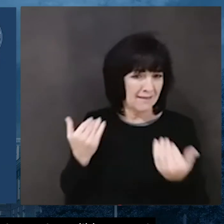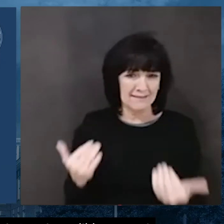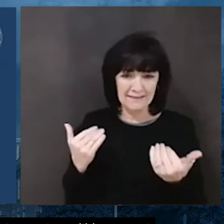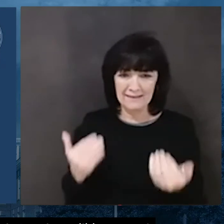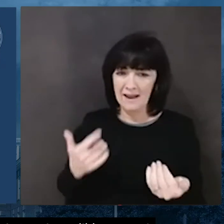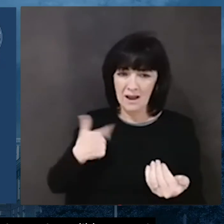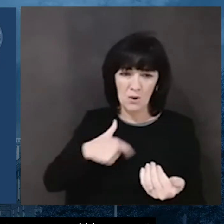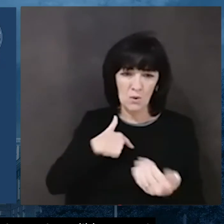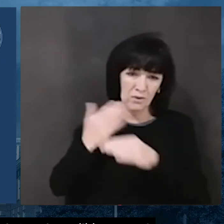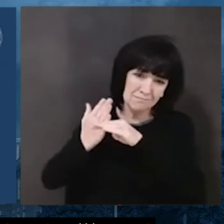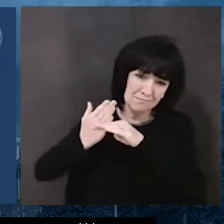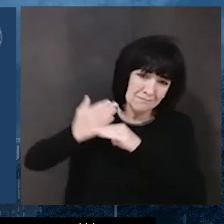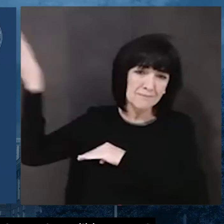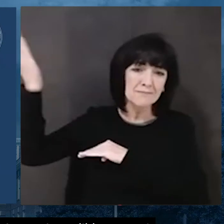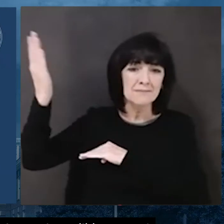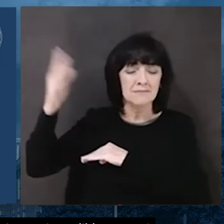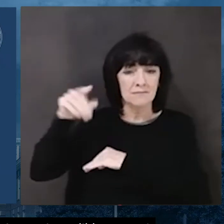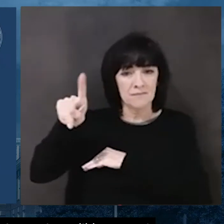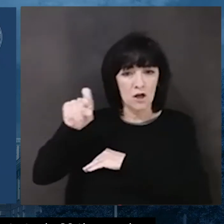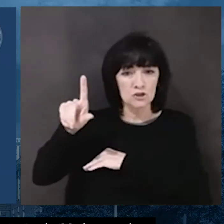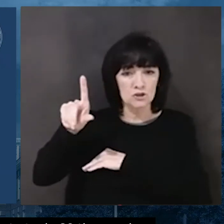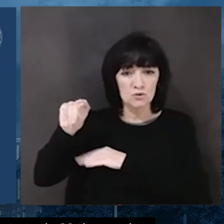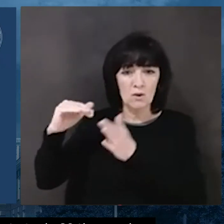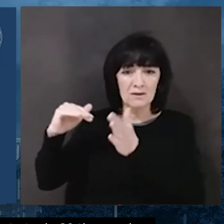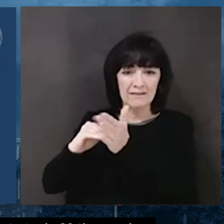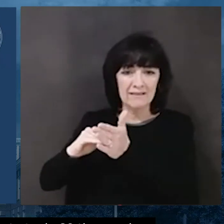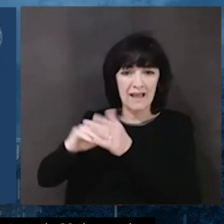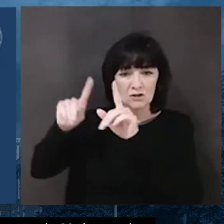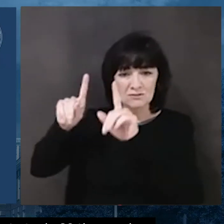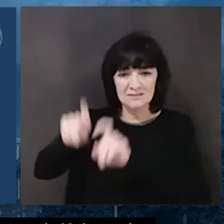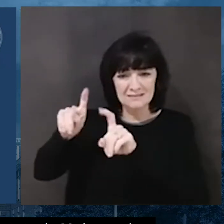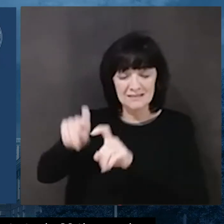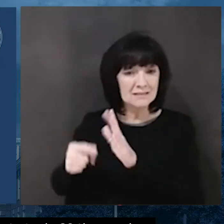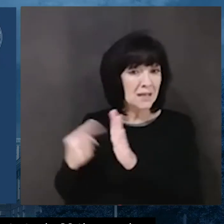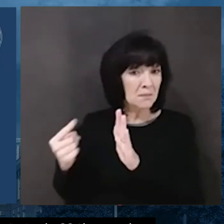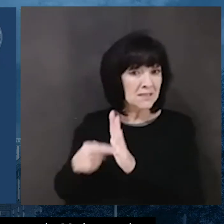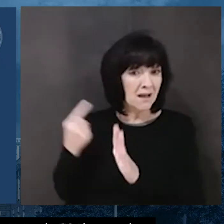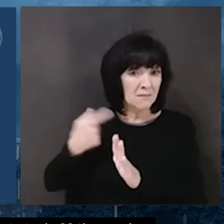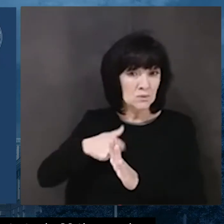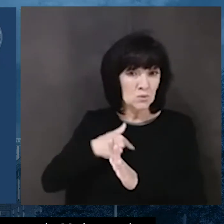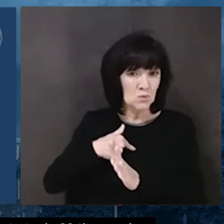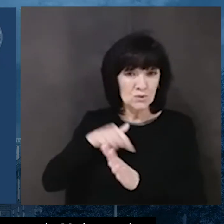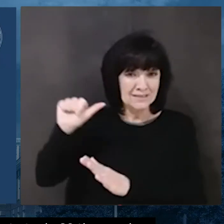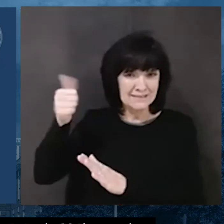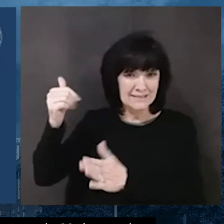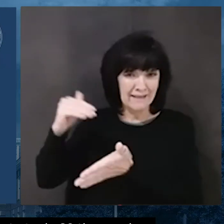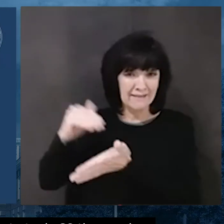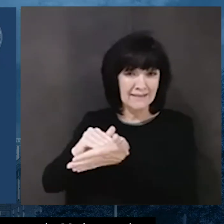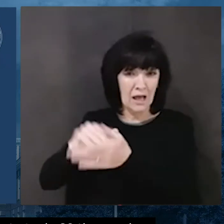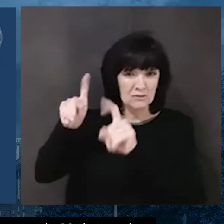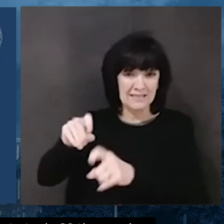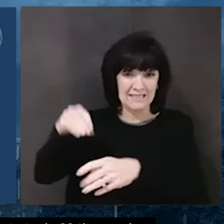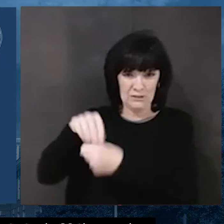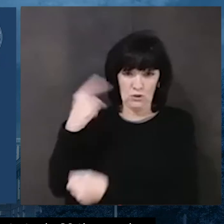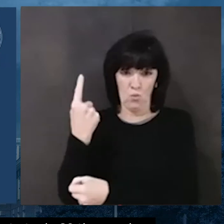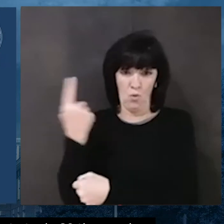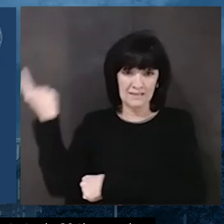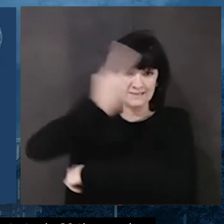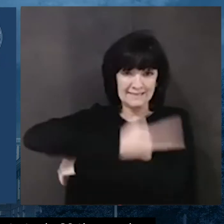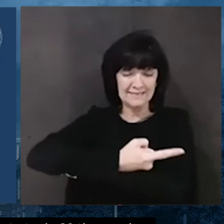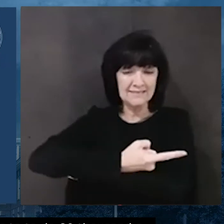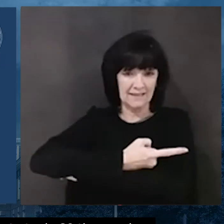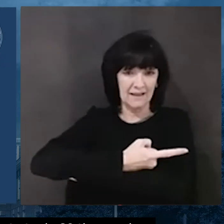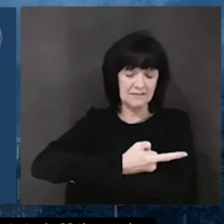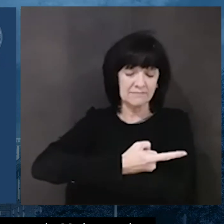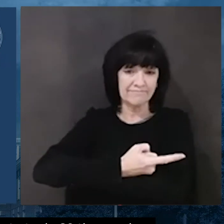We've done 10,000 tests in a day, particularly in the lead up to Thanksgiving as people were moving. I think